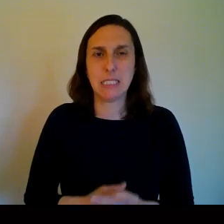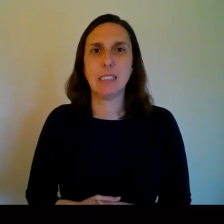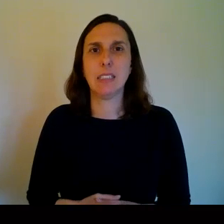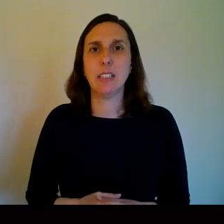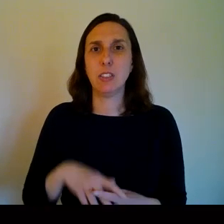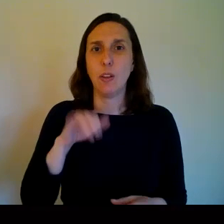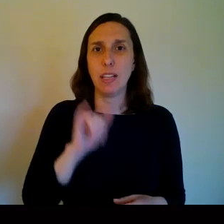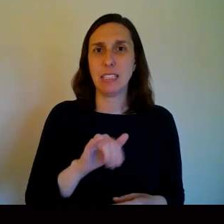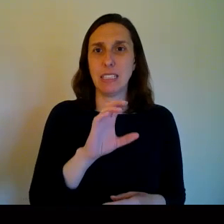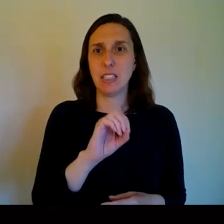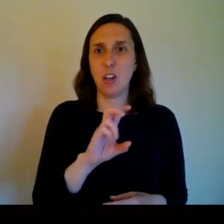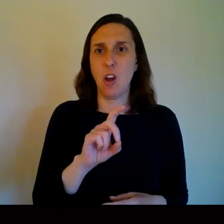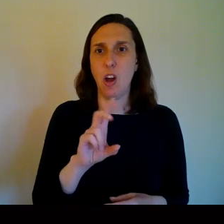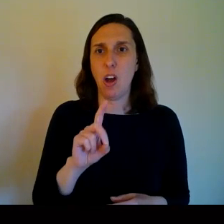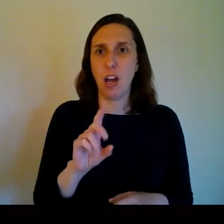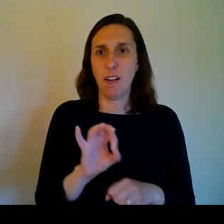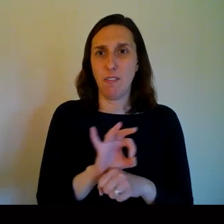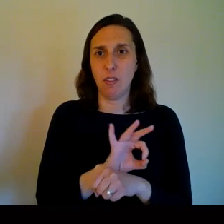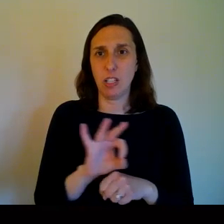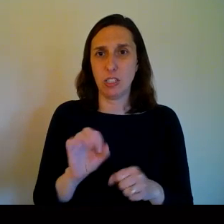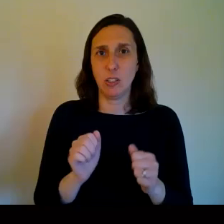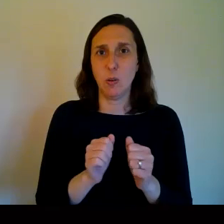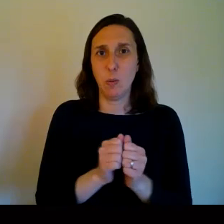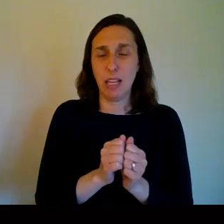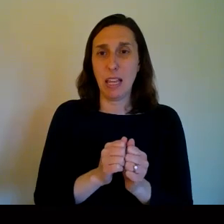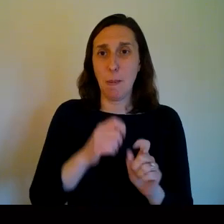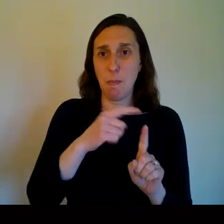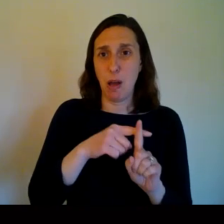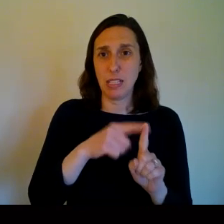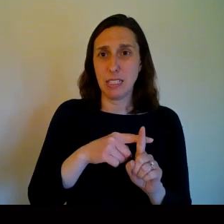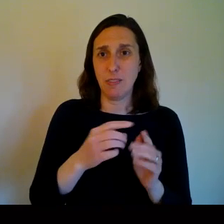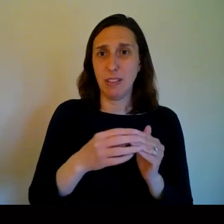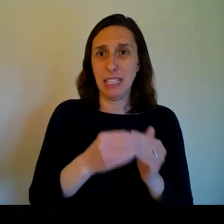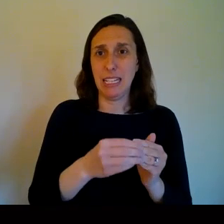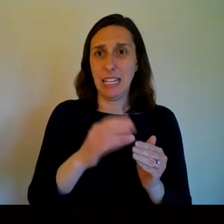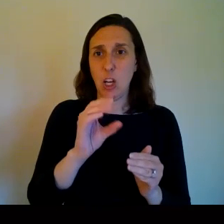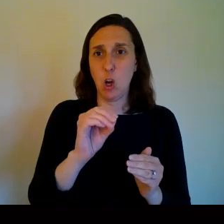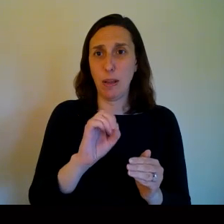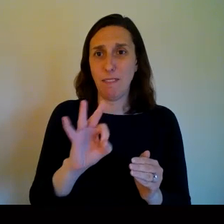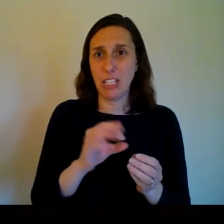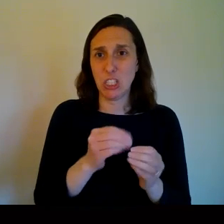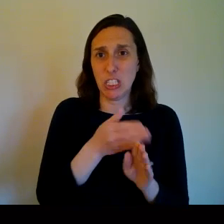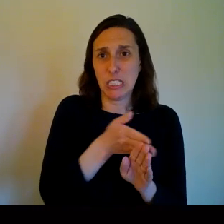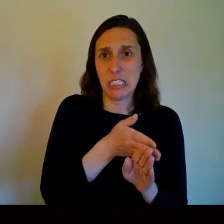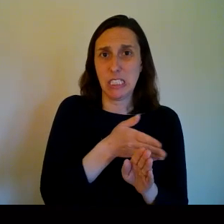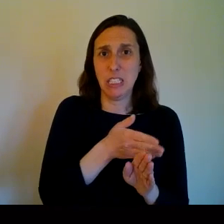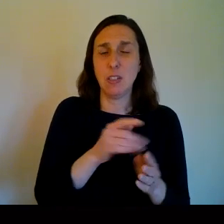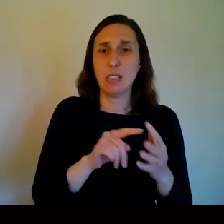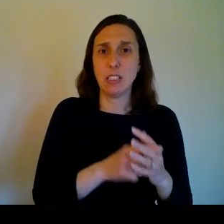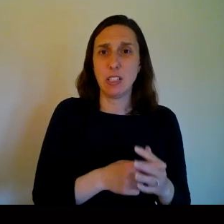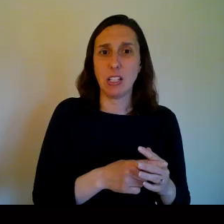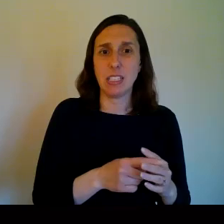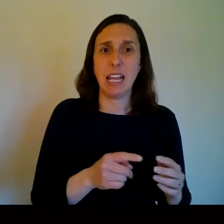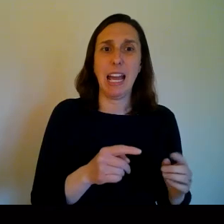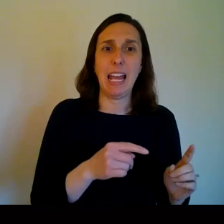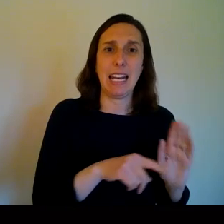odd function with a positive leading coefficient. So it starts at negative infinity and